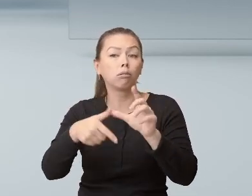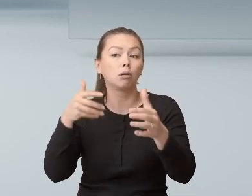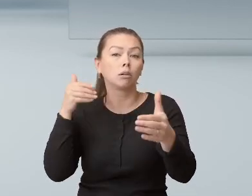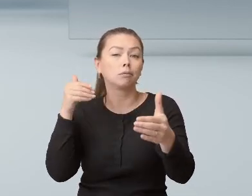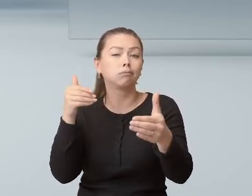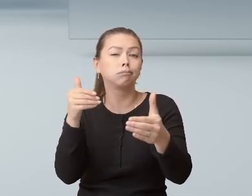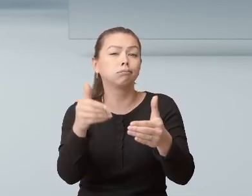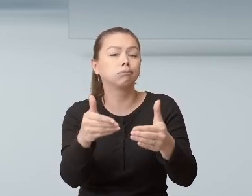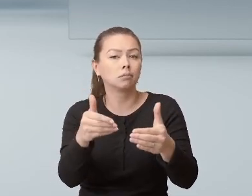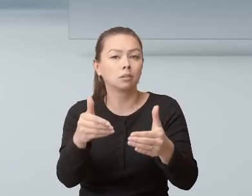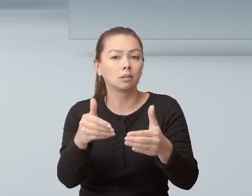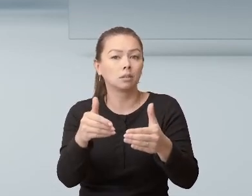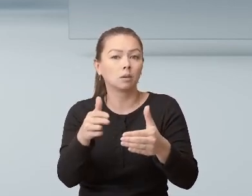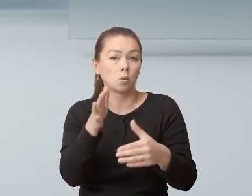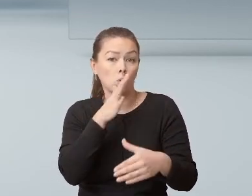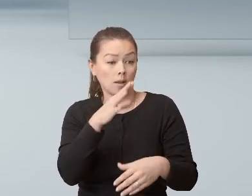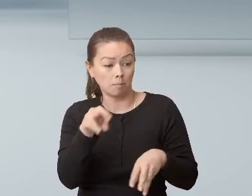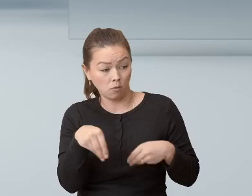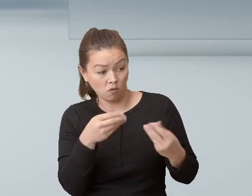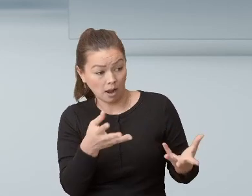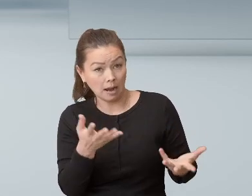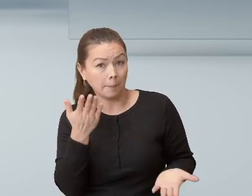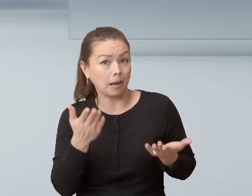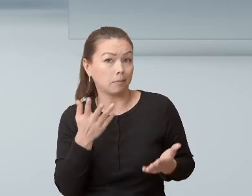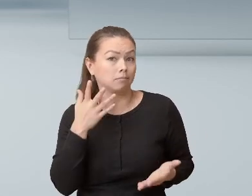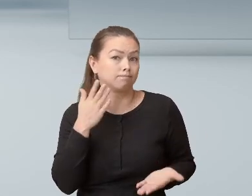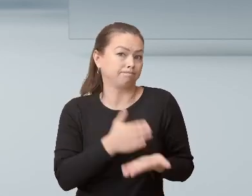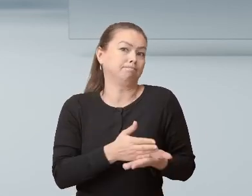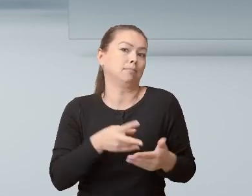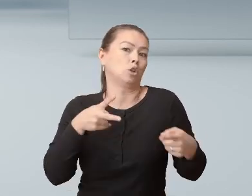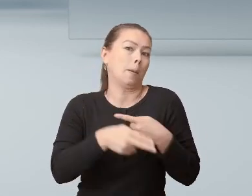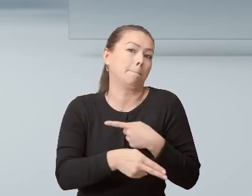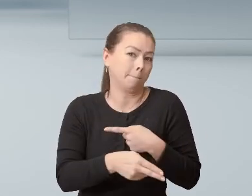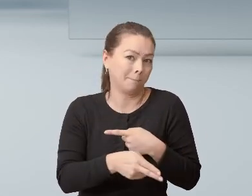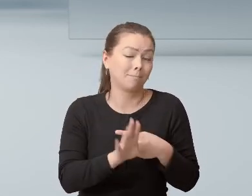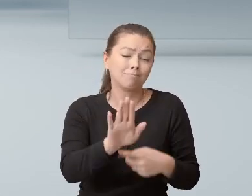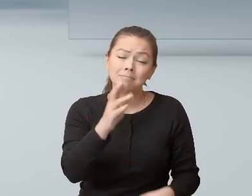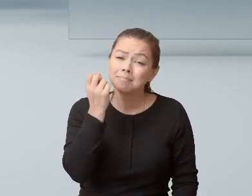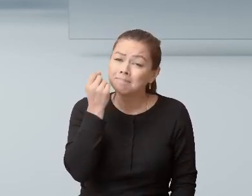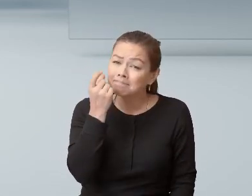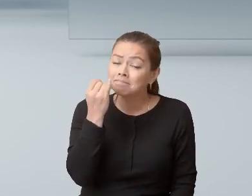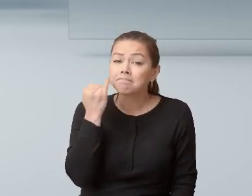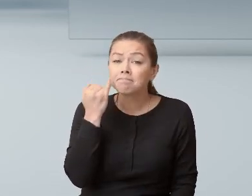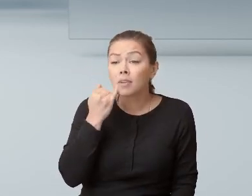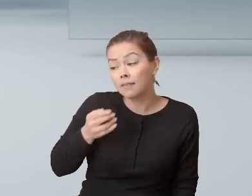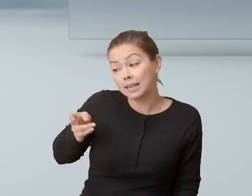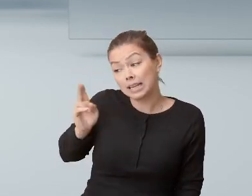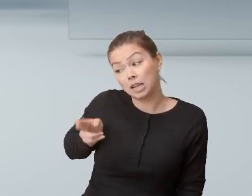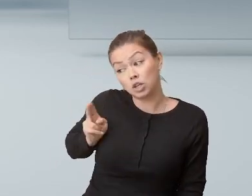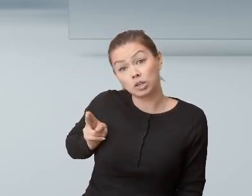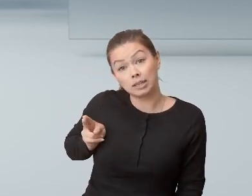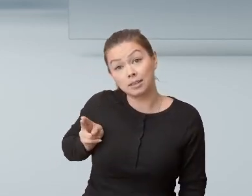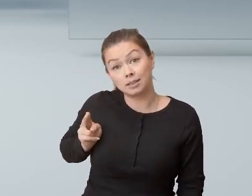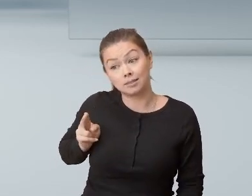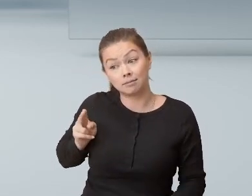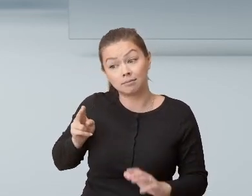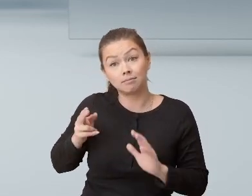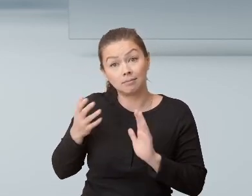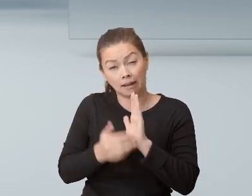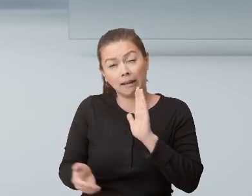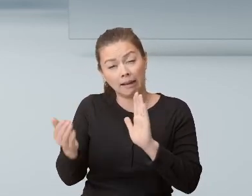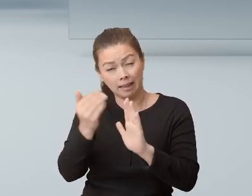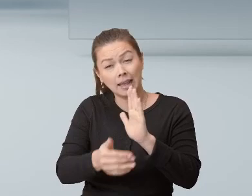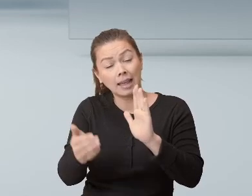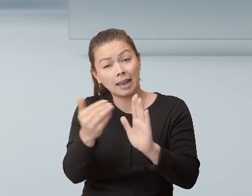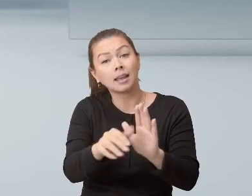hard expiration date. If history is an example that repeats itself, we know that typically as the date